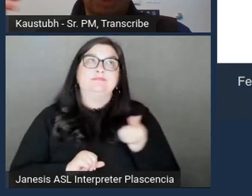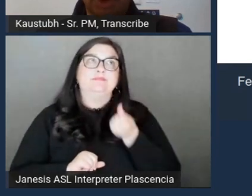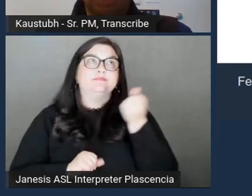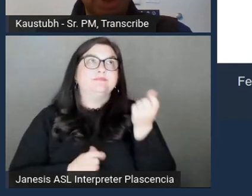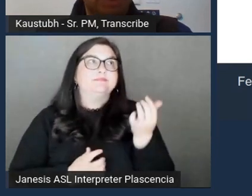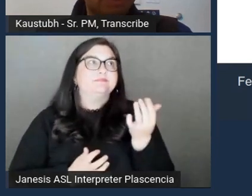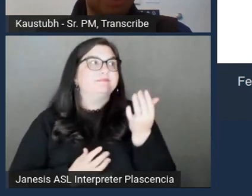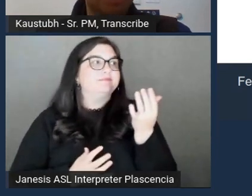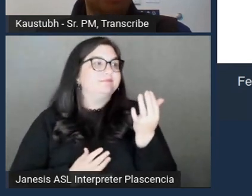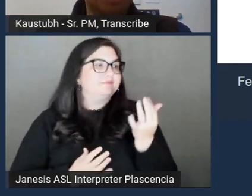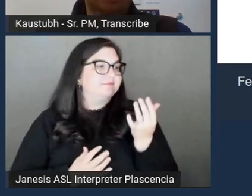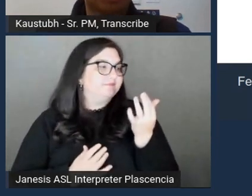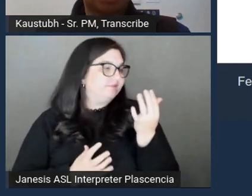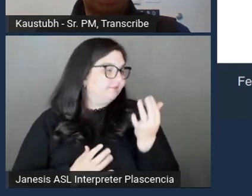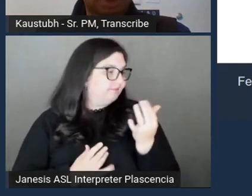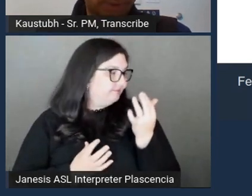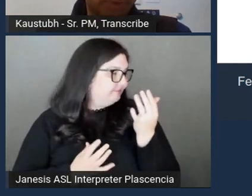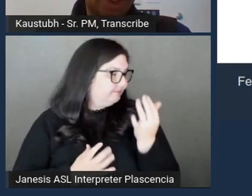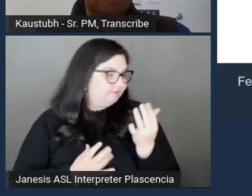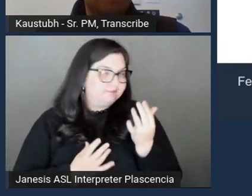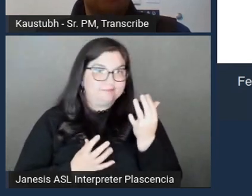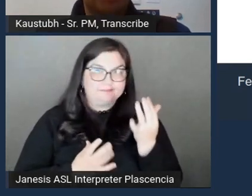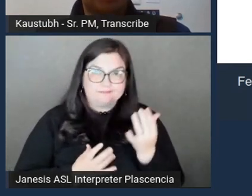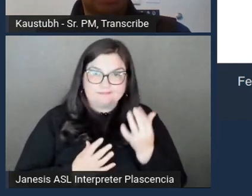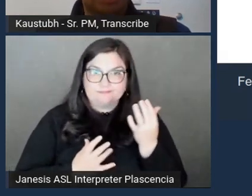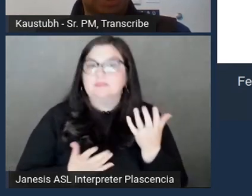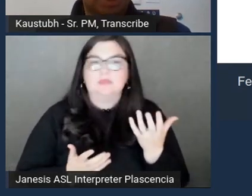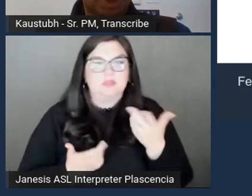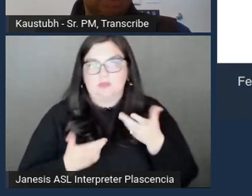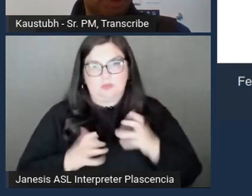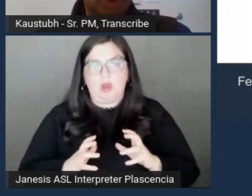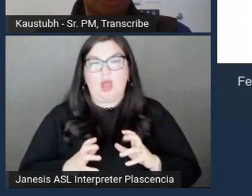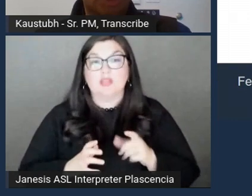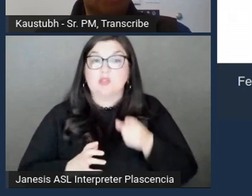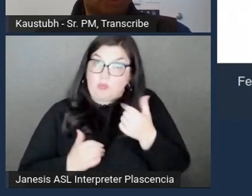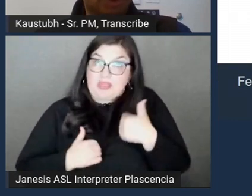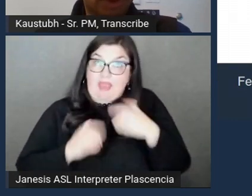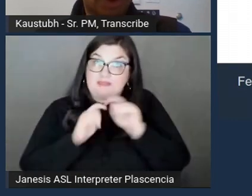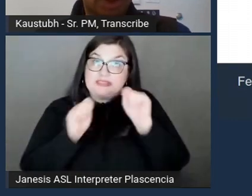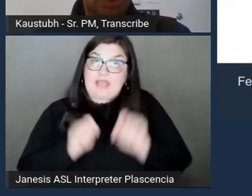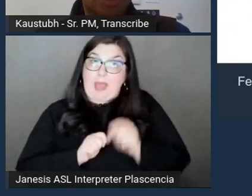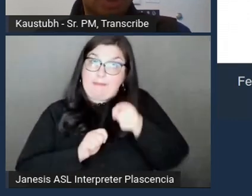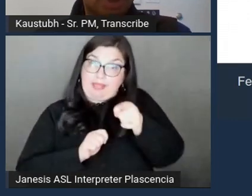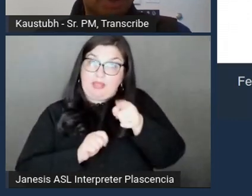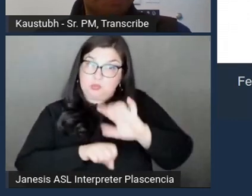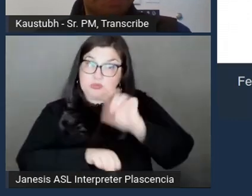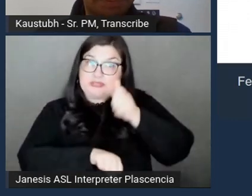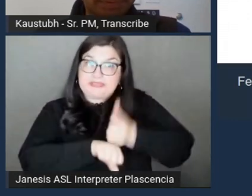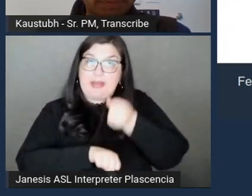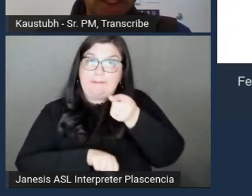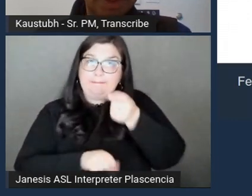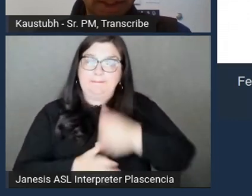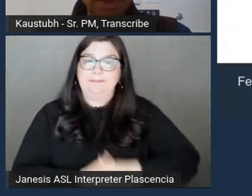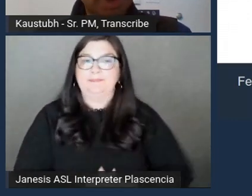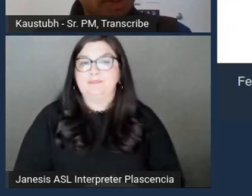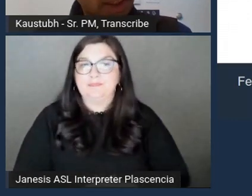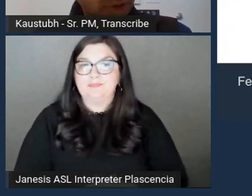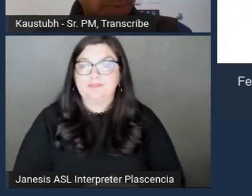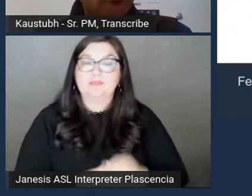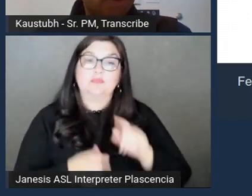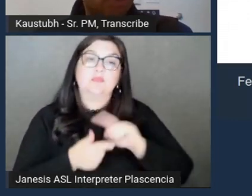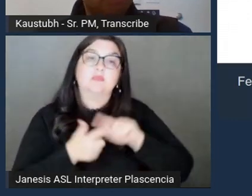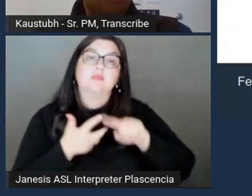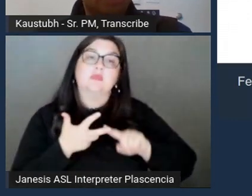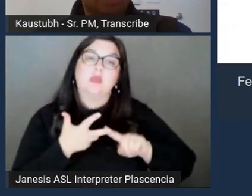time. And if you really want to find those, we have templates here that can help you, look for those. The other things that